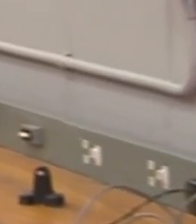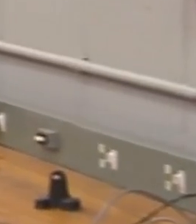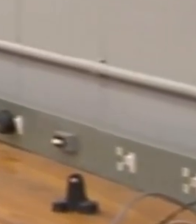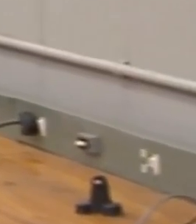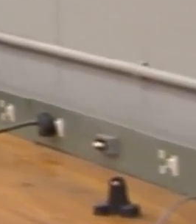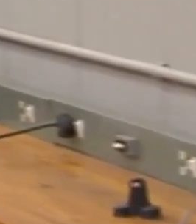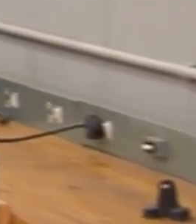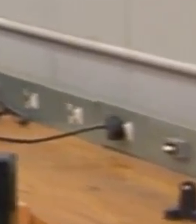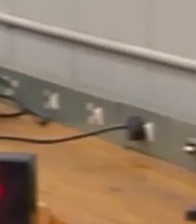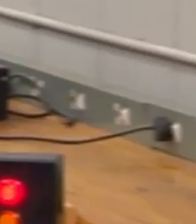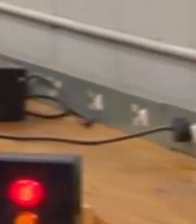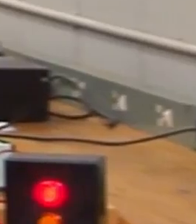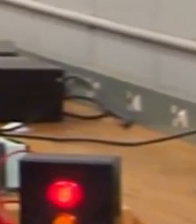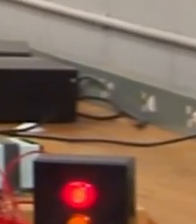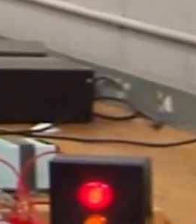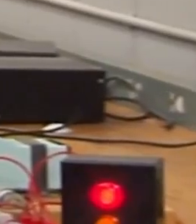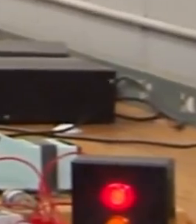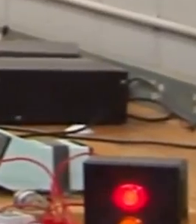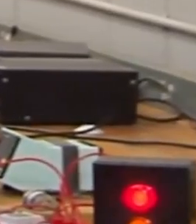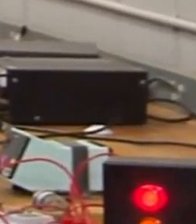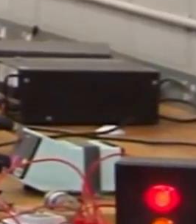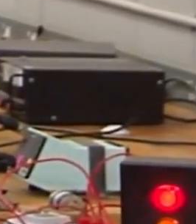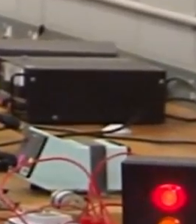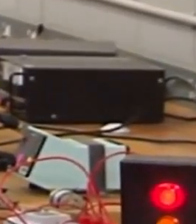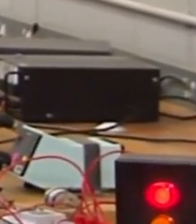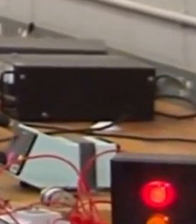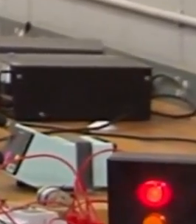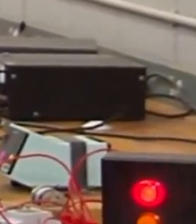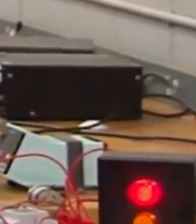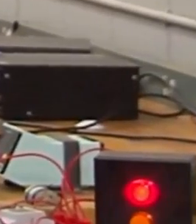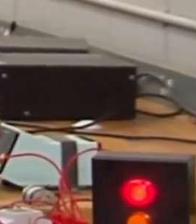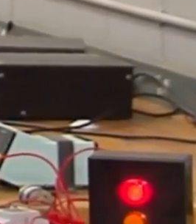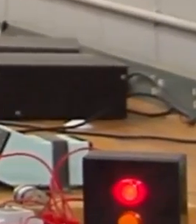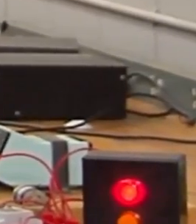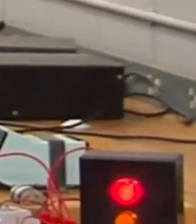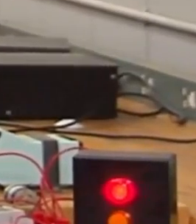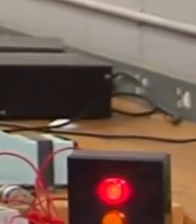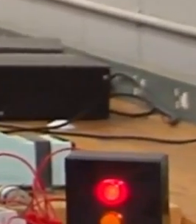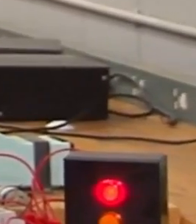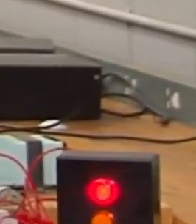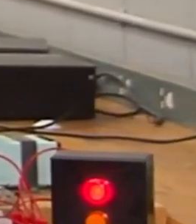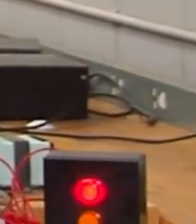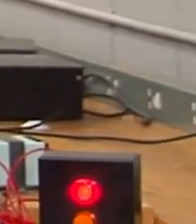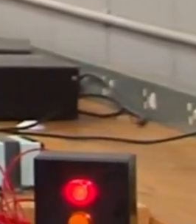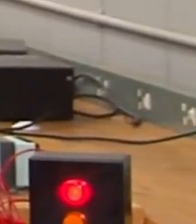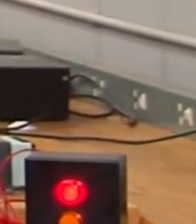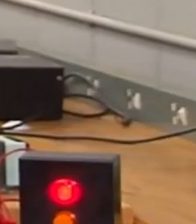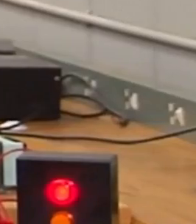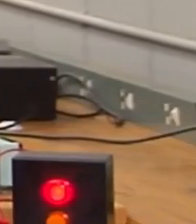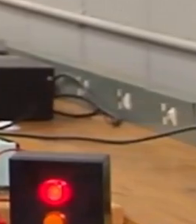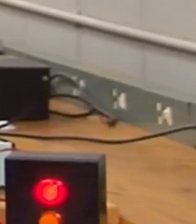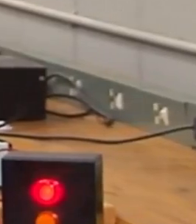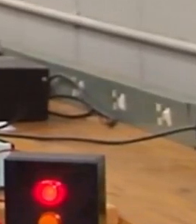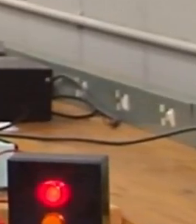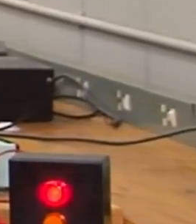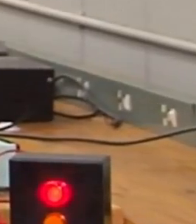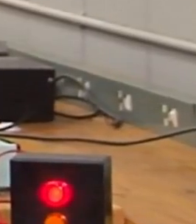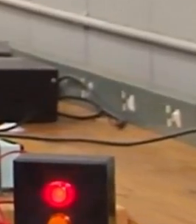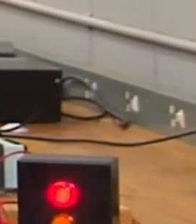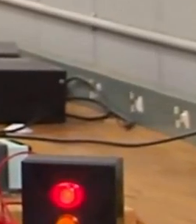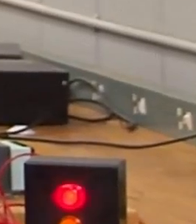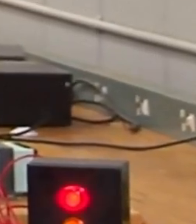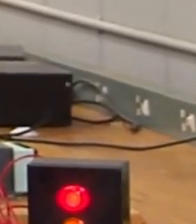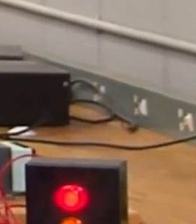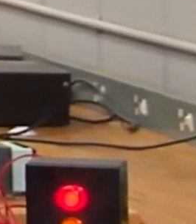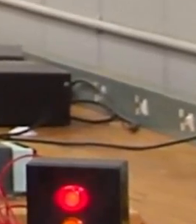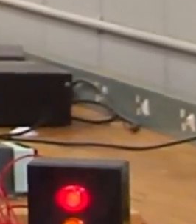morning. So we've since moved from the computer lab. We are now in another facility, which the lecturer will tell us